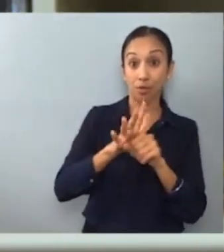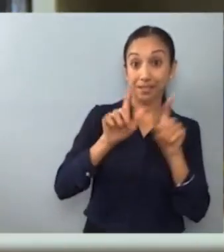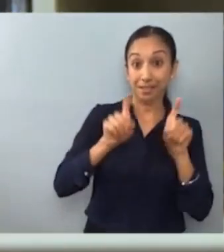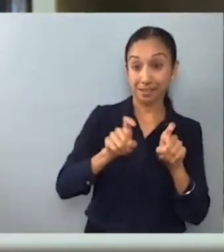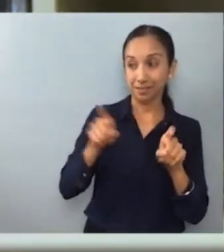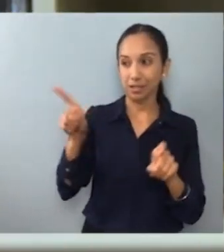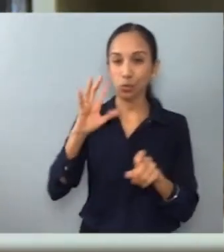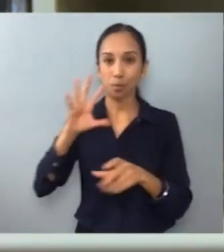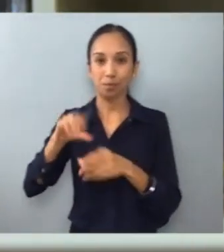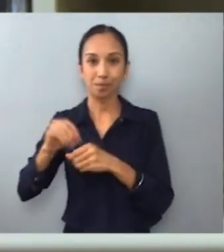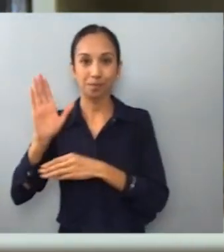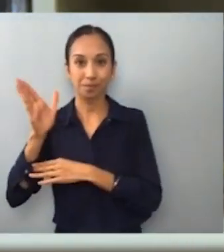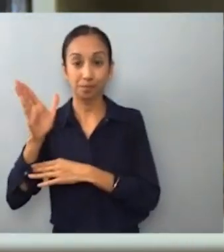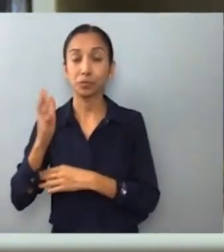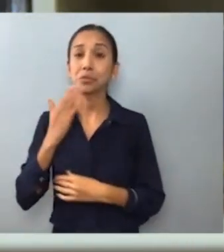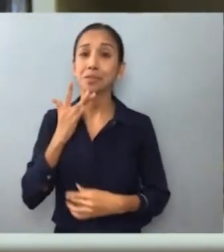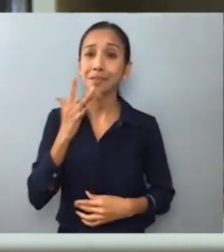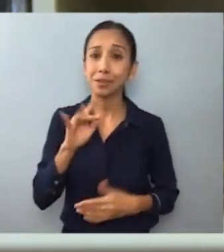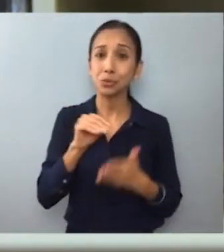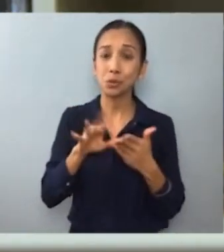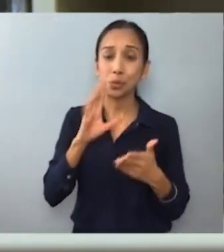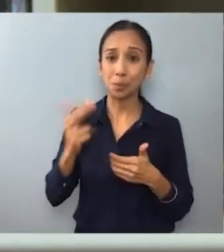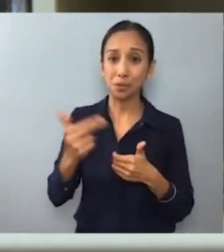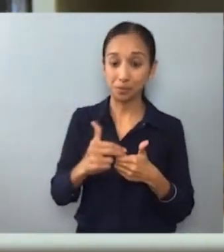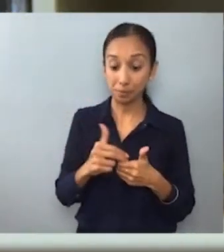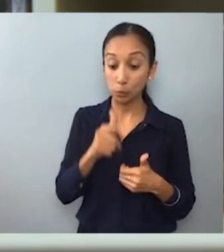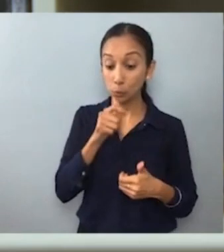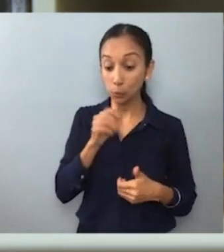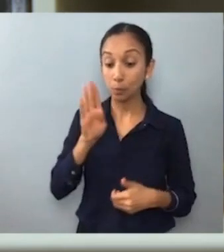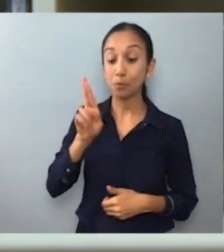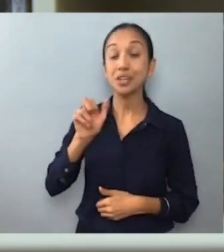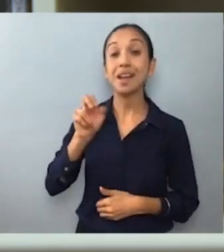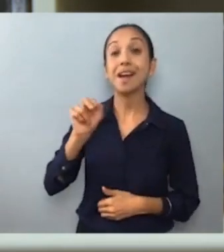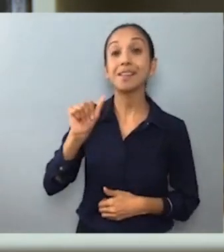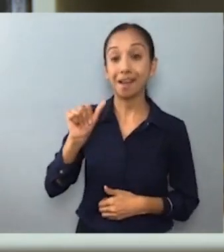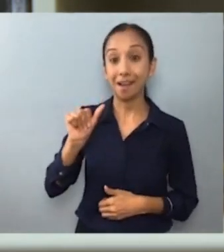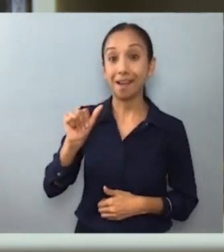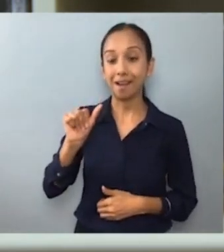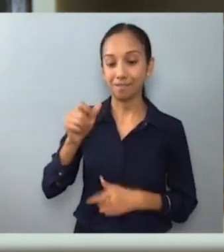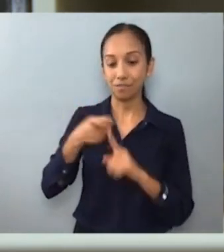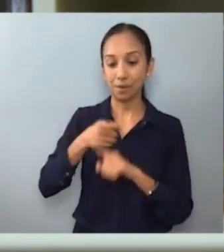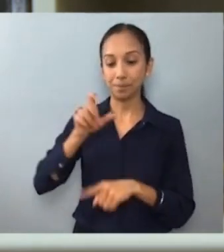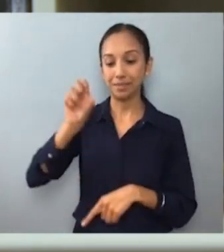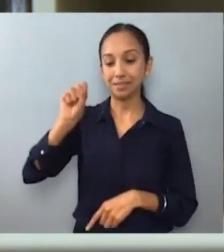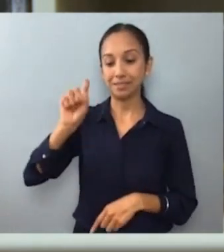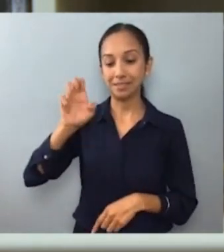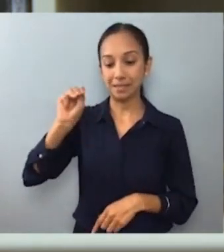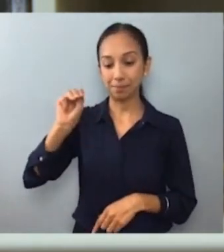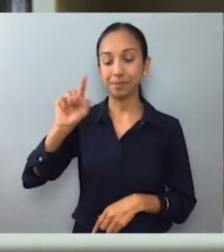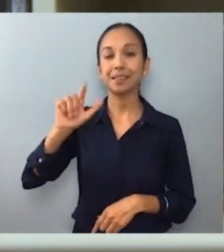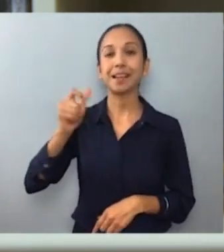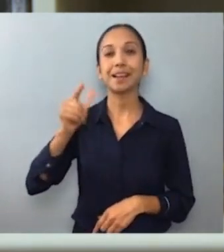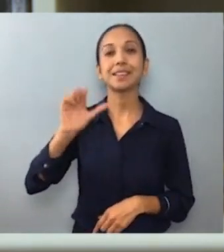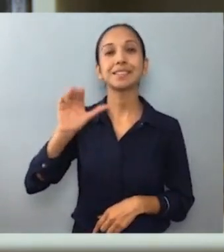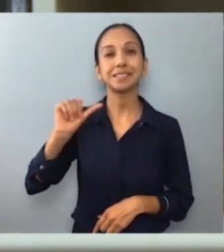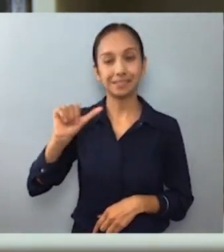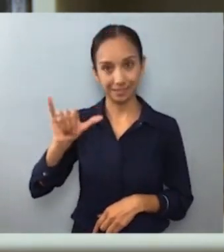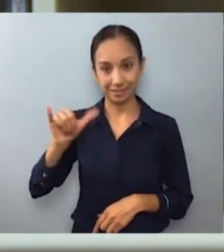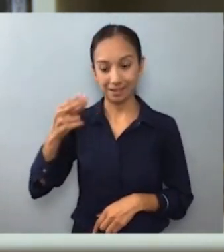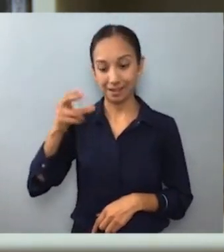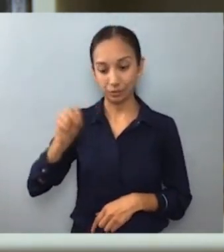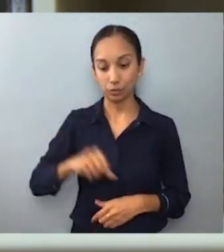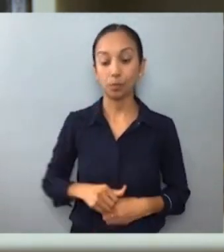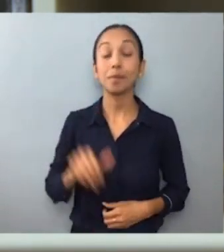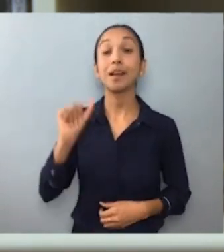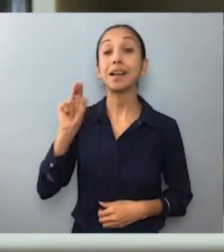luck to the students who participate. Brianna Viatoro from Steam Legacy High School. Andrew